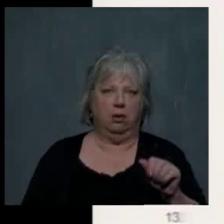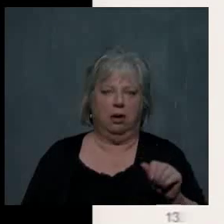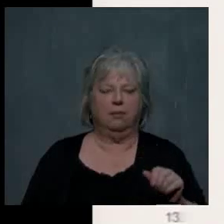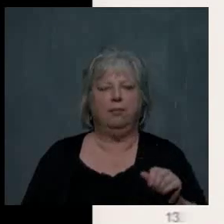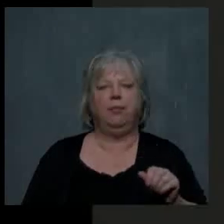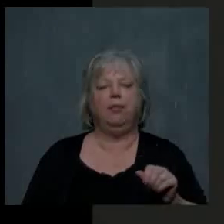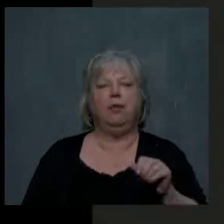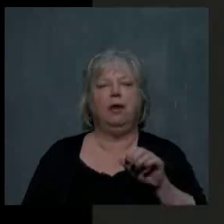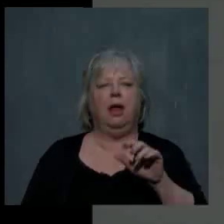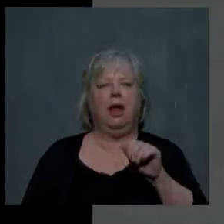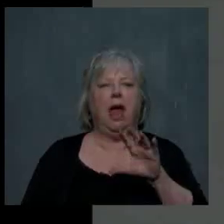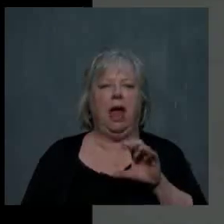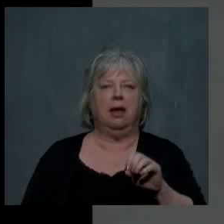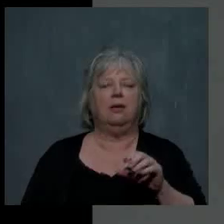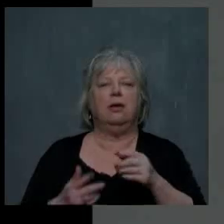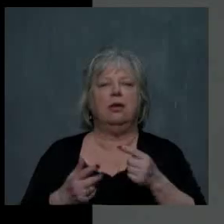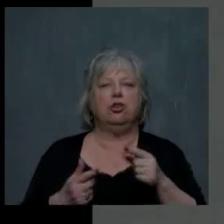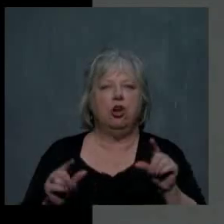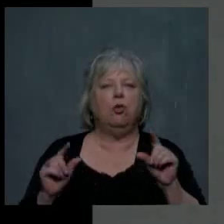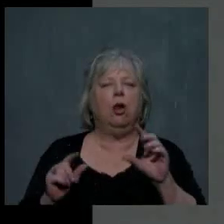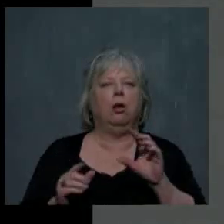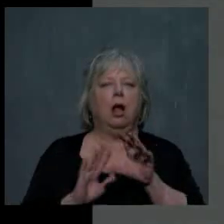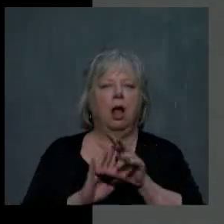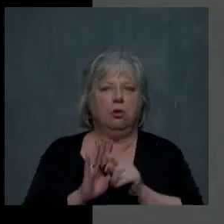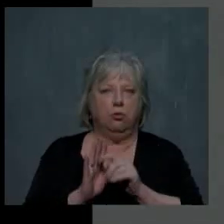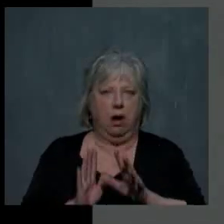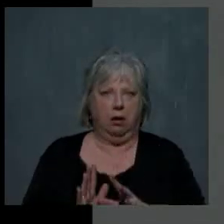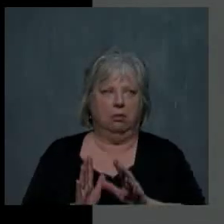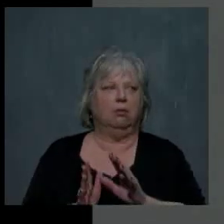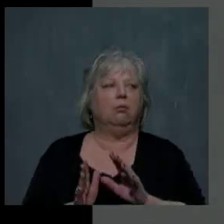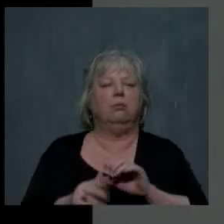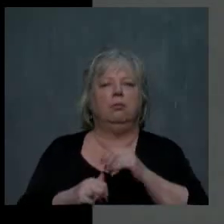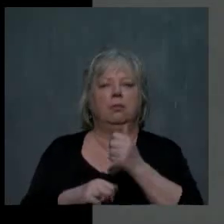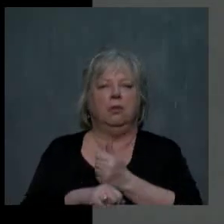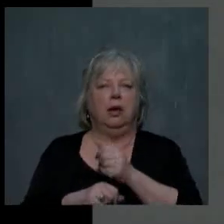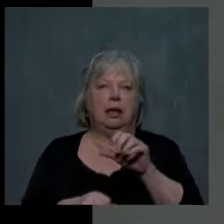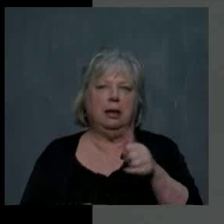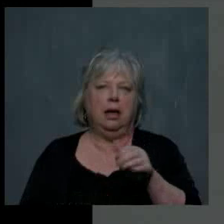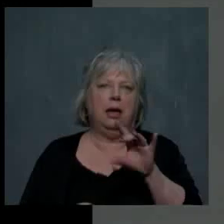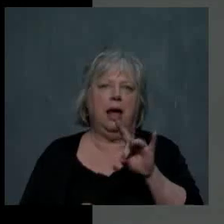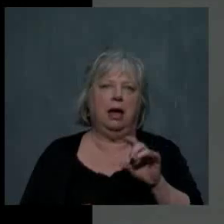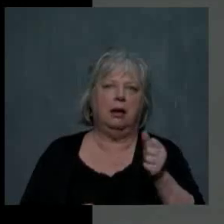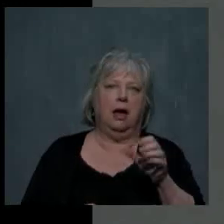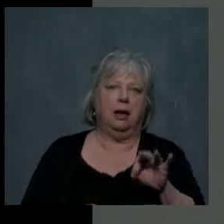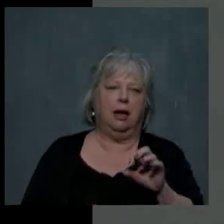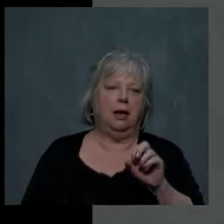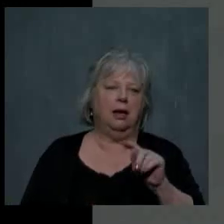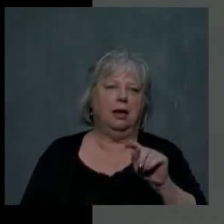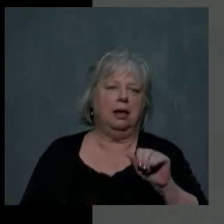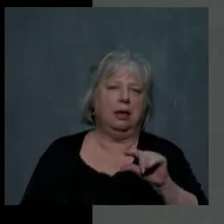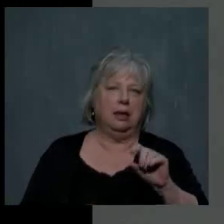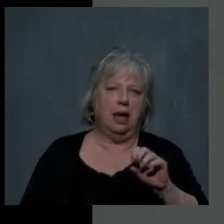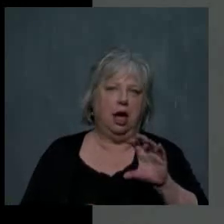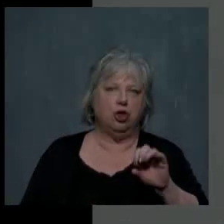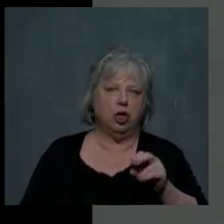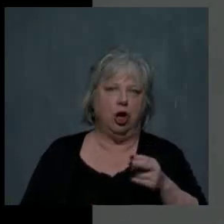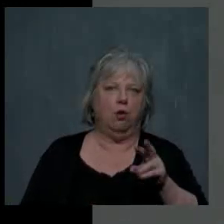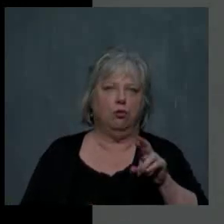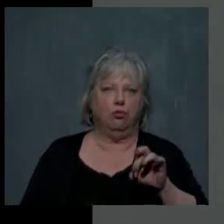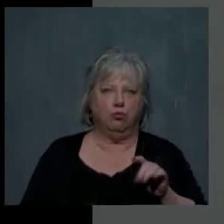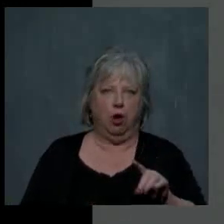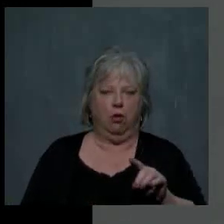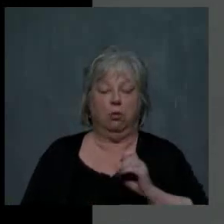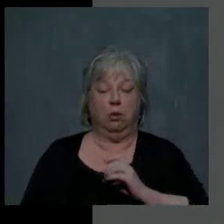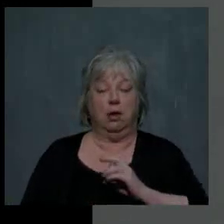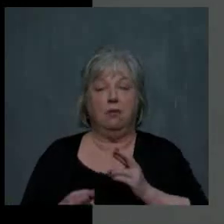Z-8741-A, Ace General Contractors, short form PDC, located at 10819 Stagecoach Road. Staff recommends